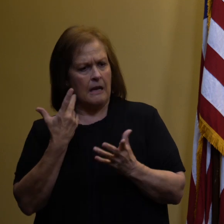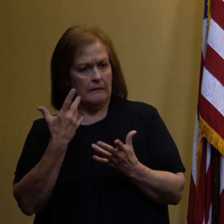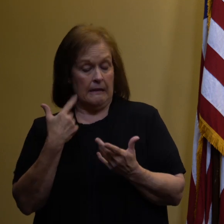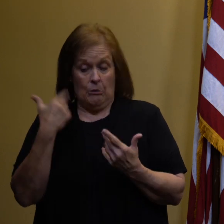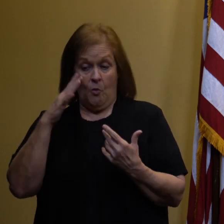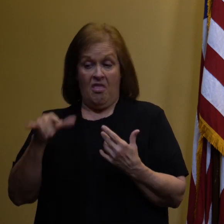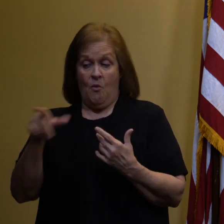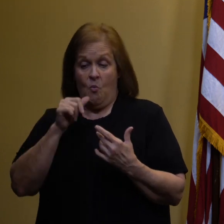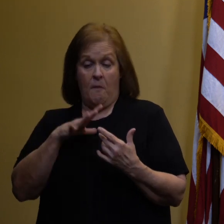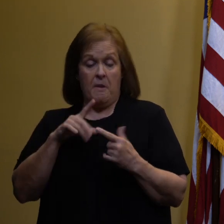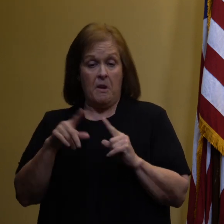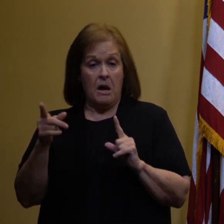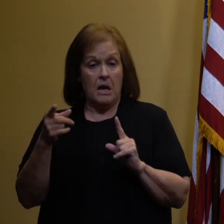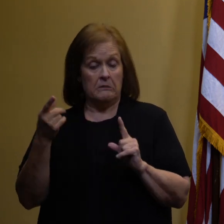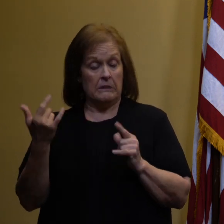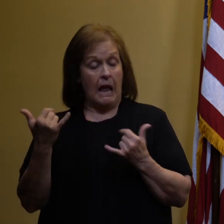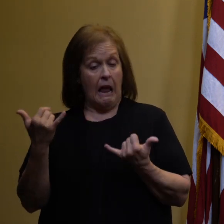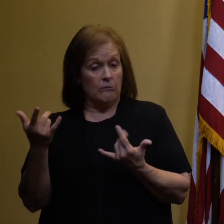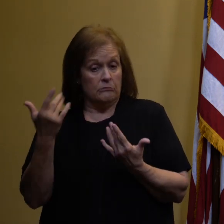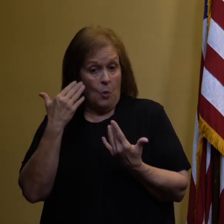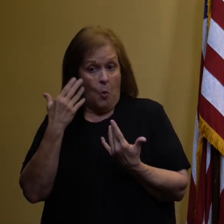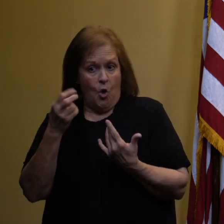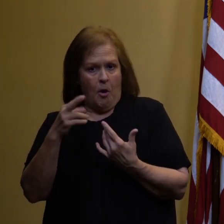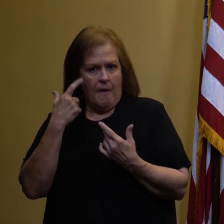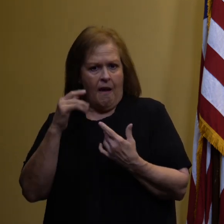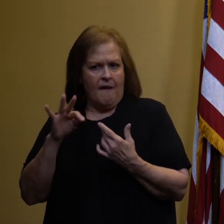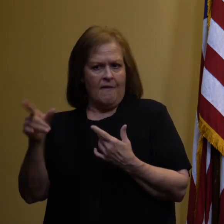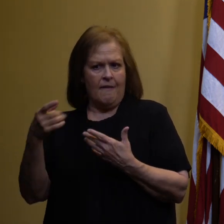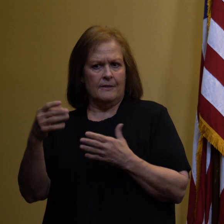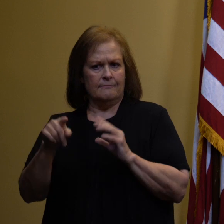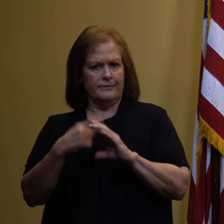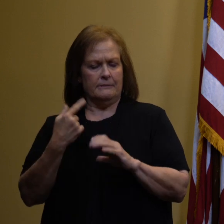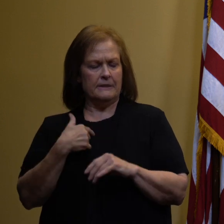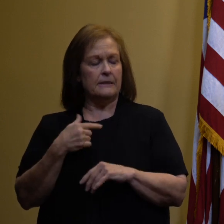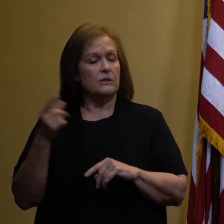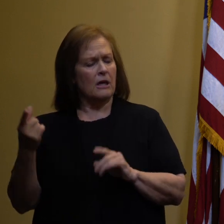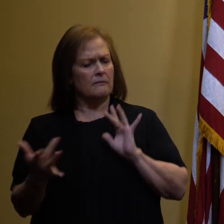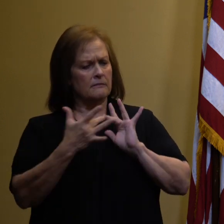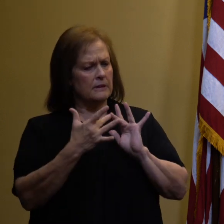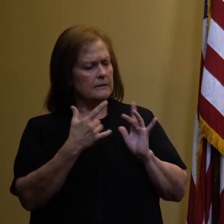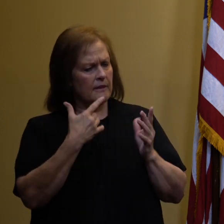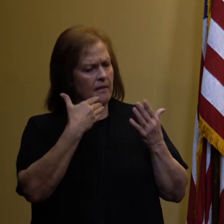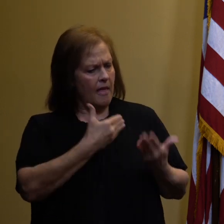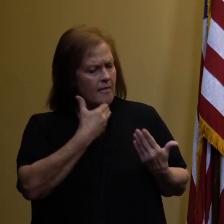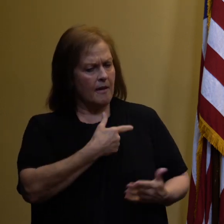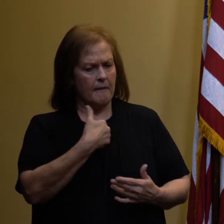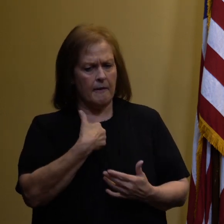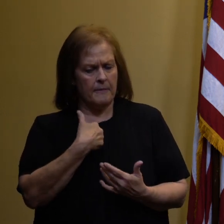don't know. Now I do, kind of acquainted by email. And she reached out to me and thanking me